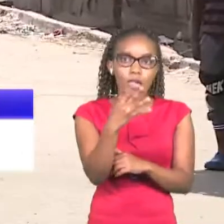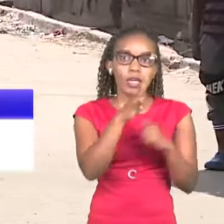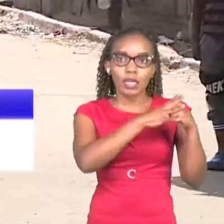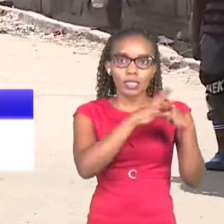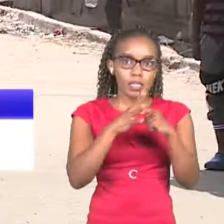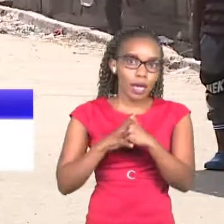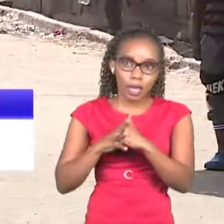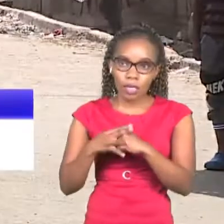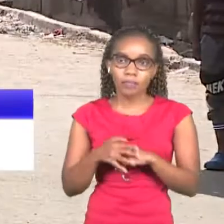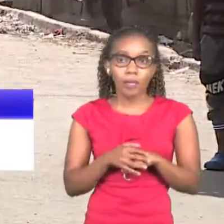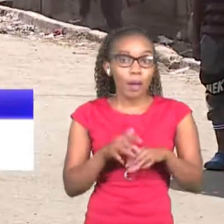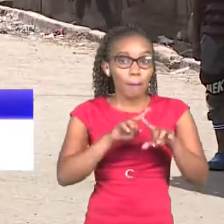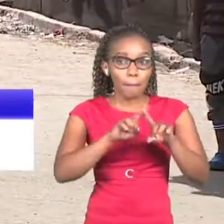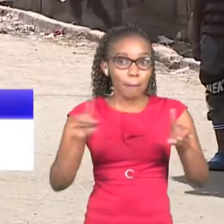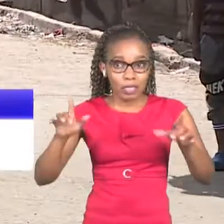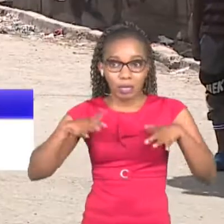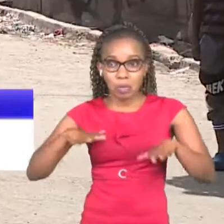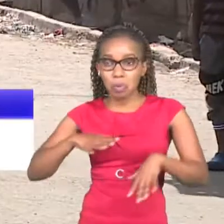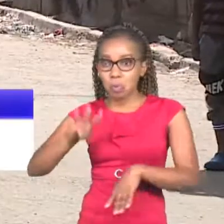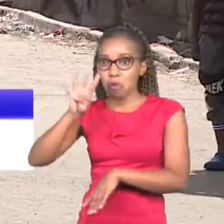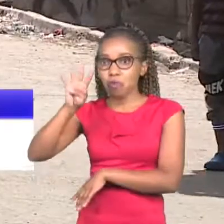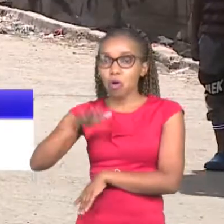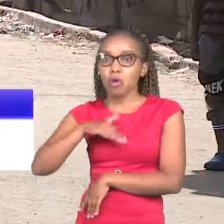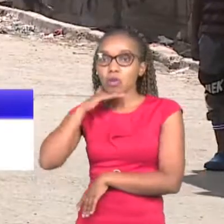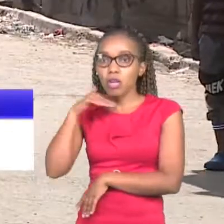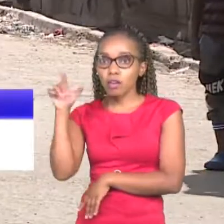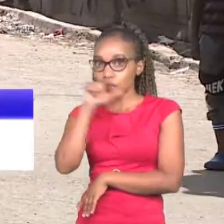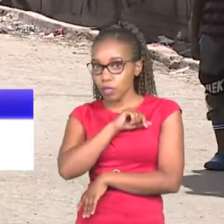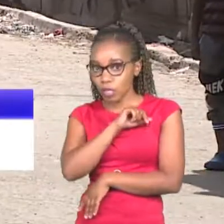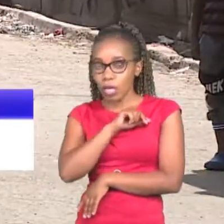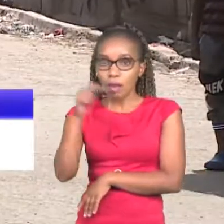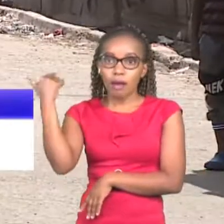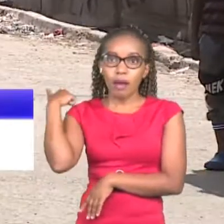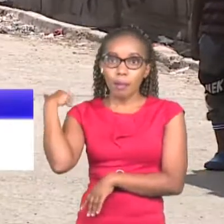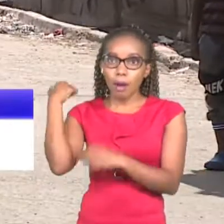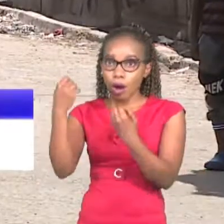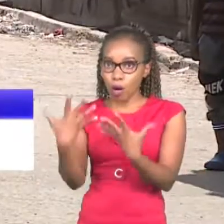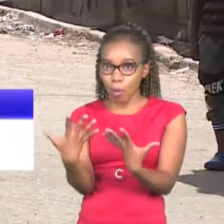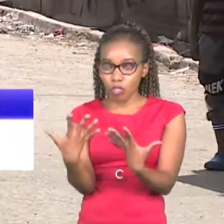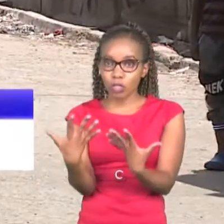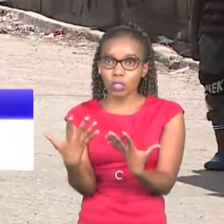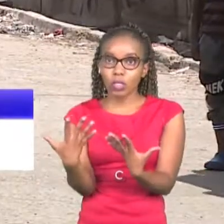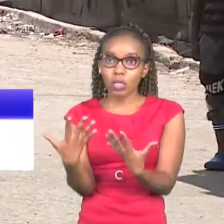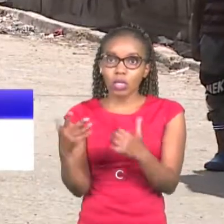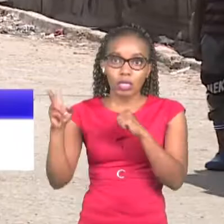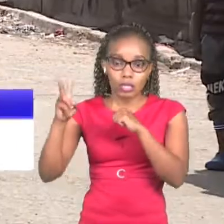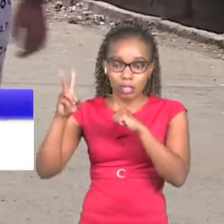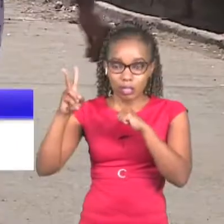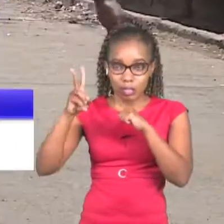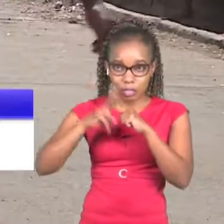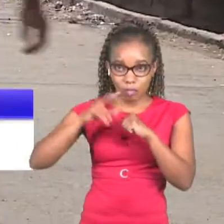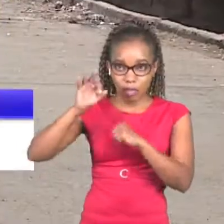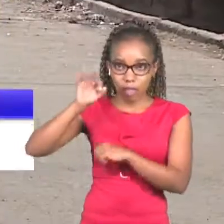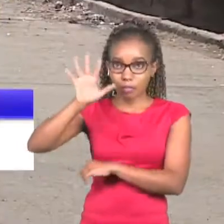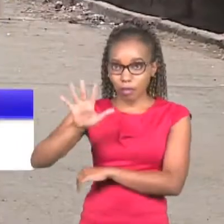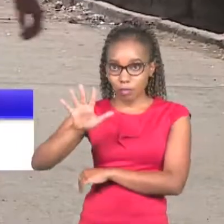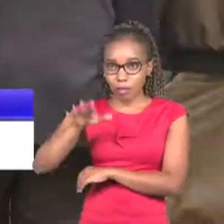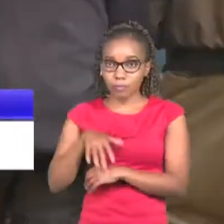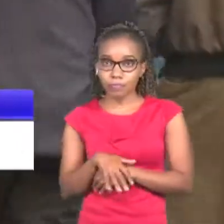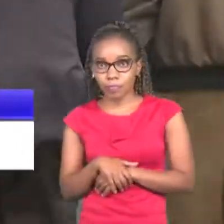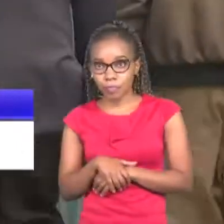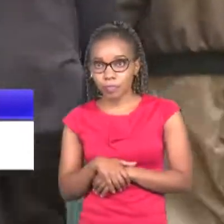39,499. Unfortunately, 4 people succumbed to death, leading to death toll number to 735